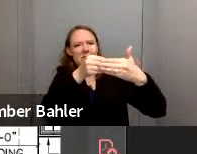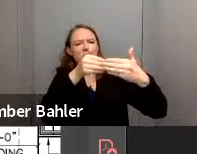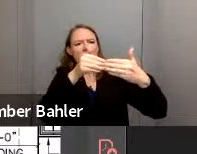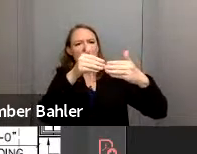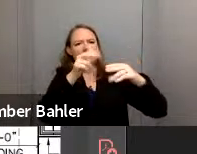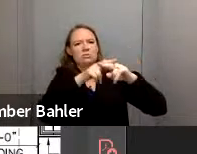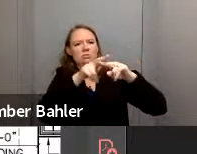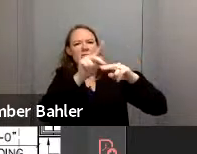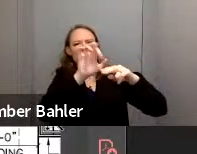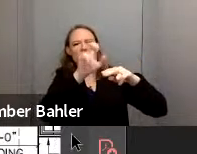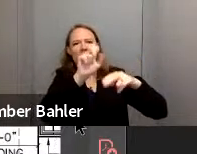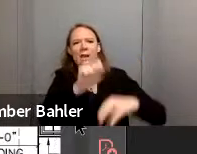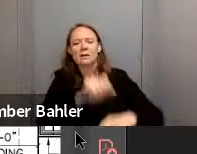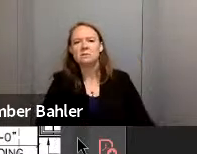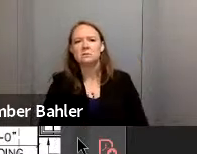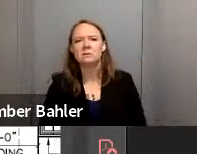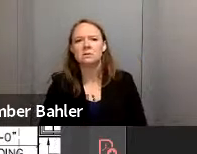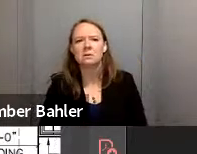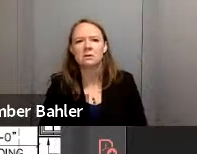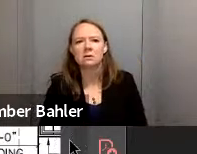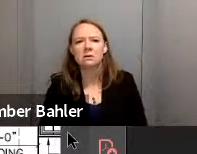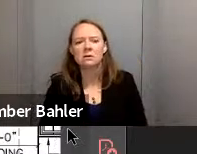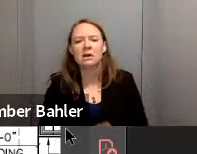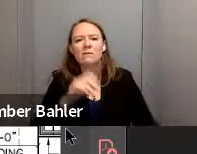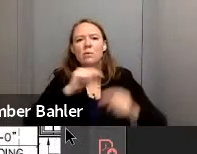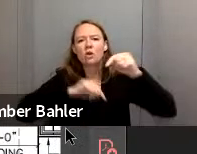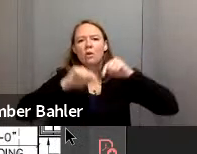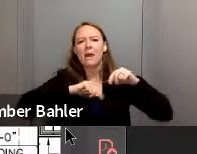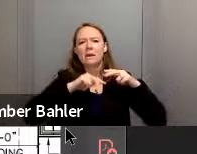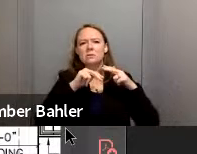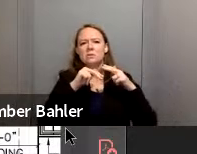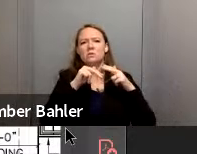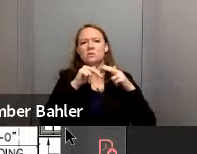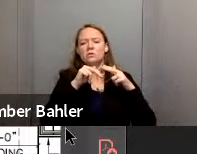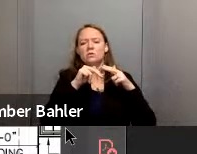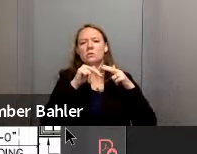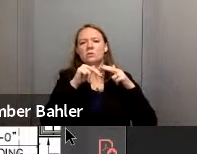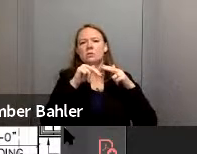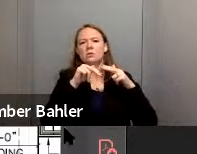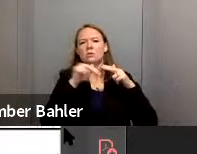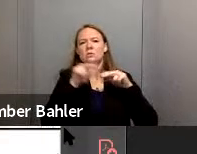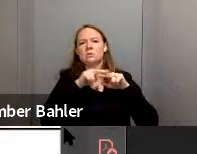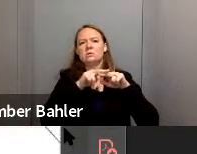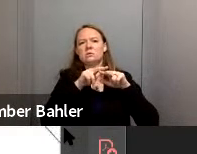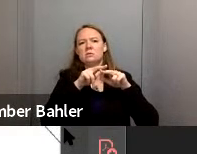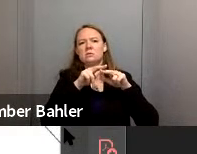If we go back to slide 12,